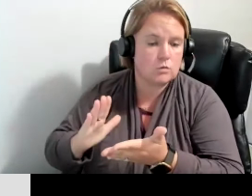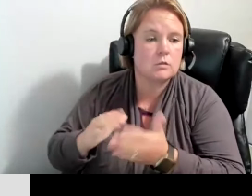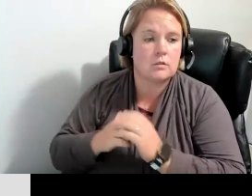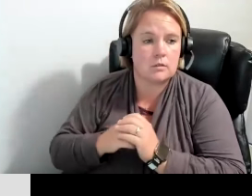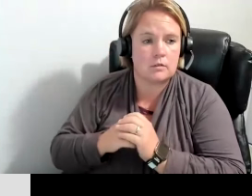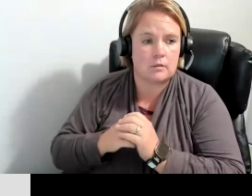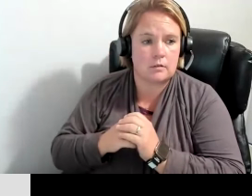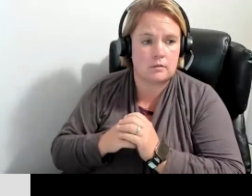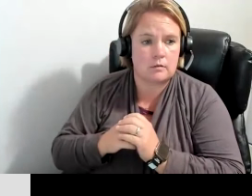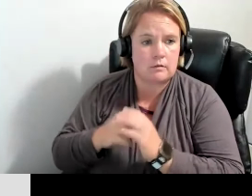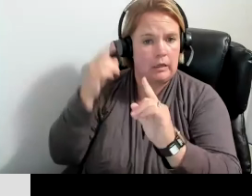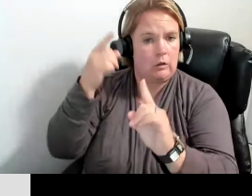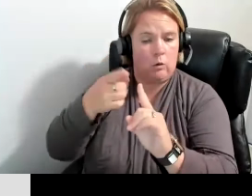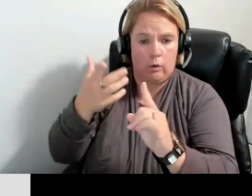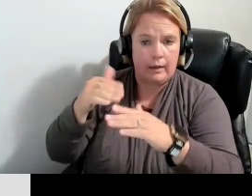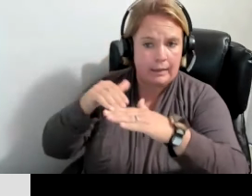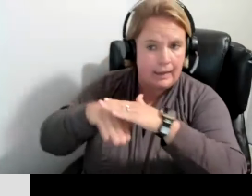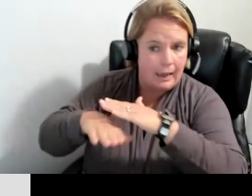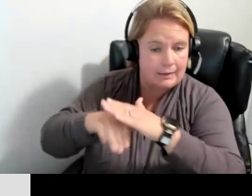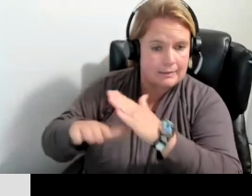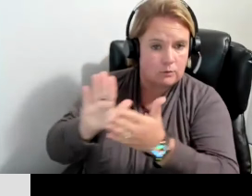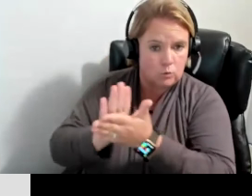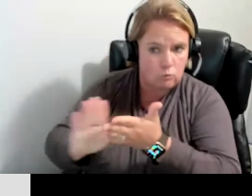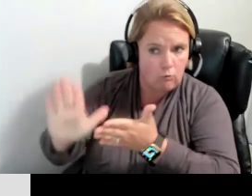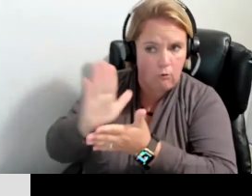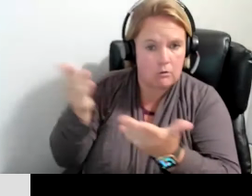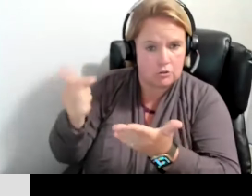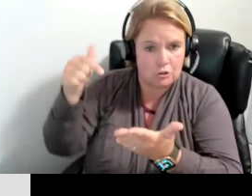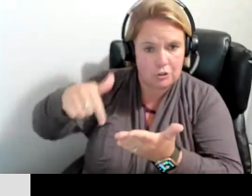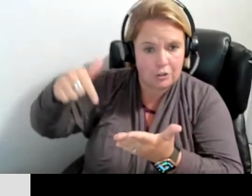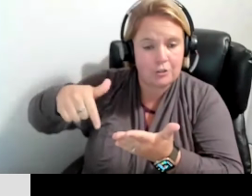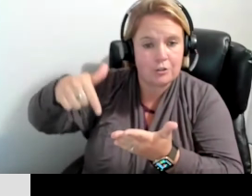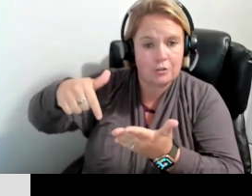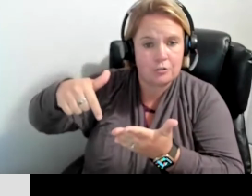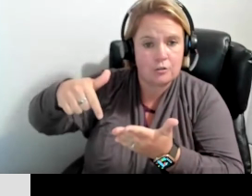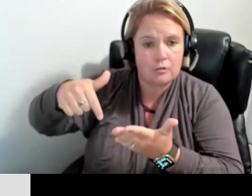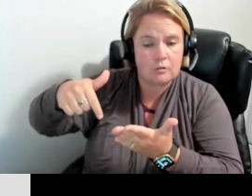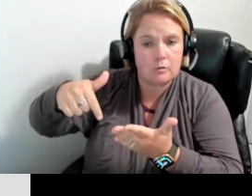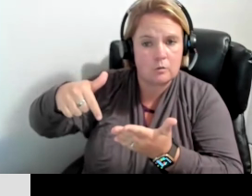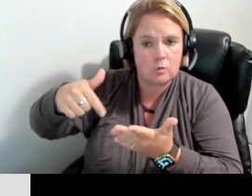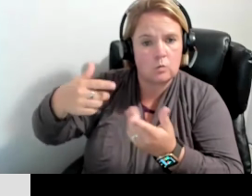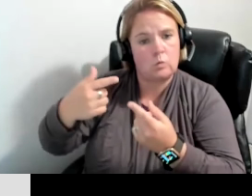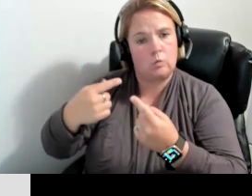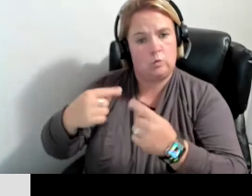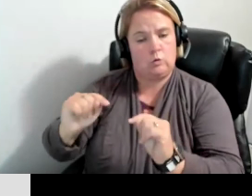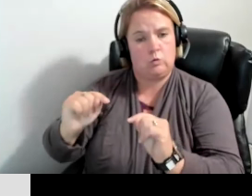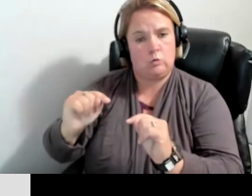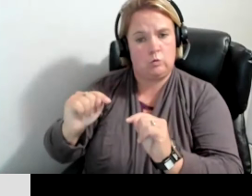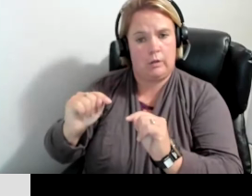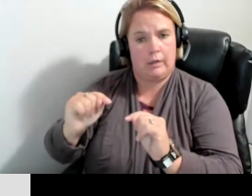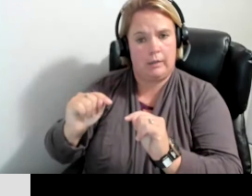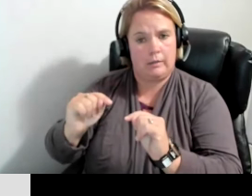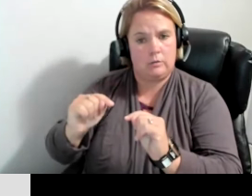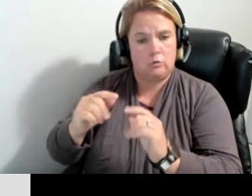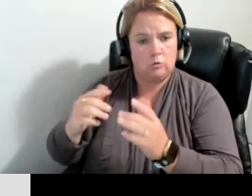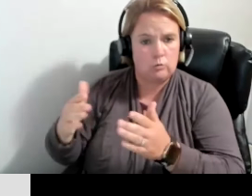do is make the access to our college. We're trying to bring people in who likely would not have come otherwise.